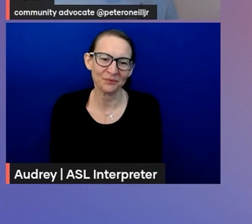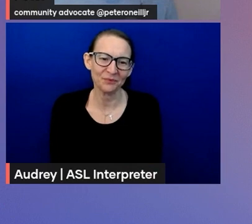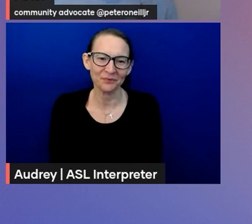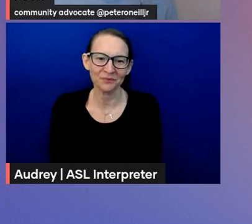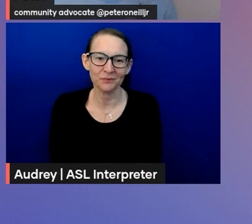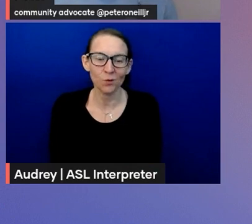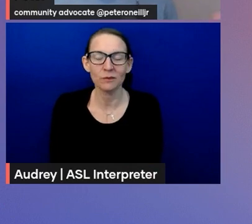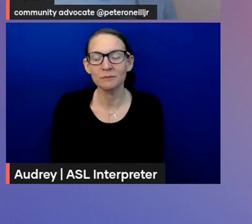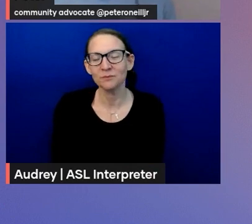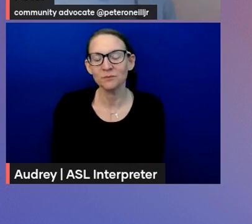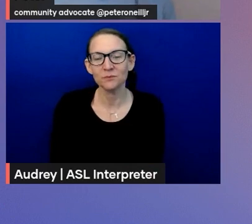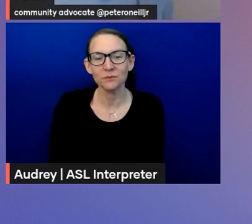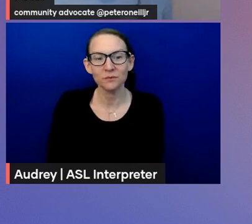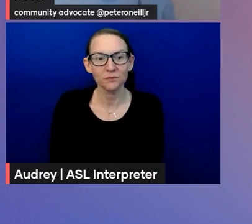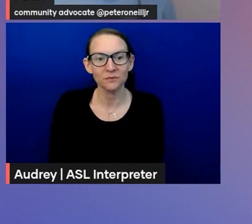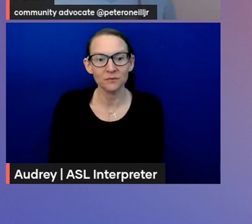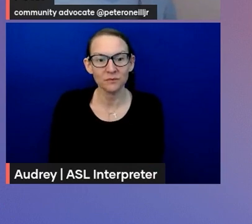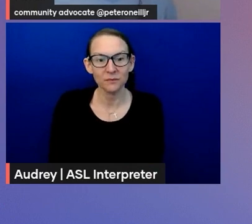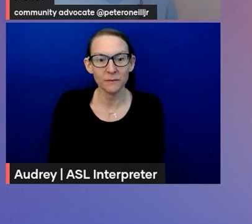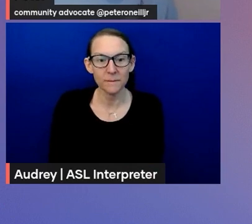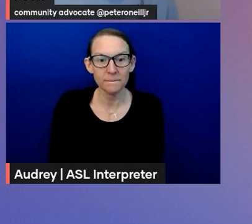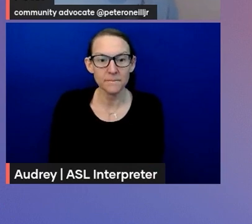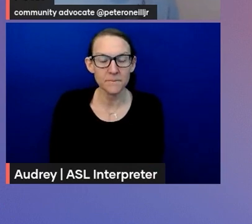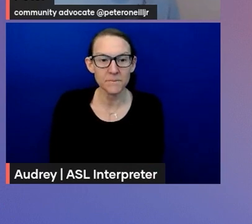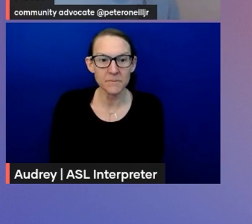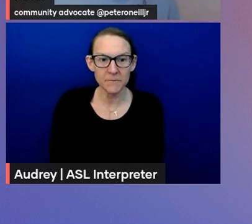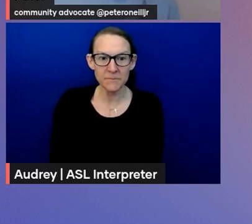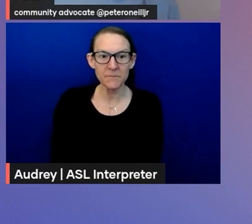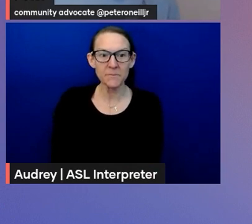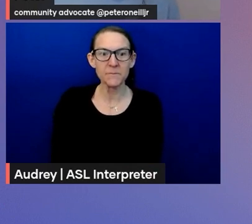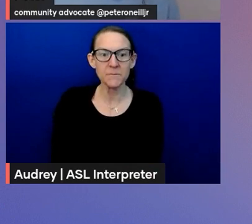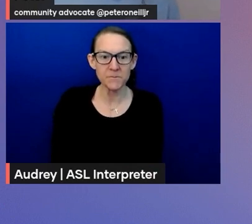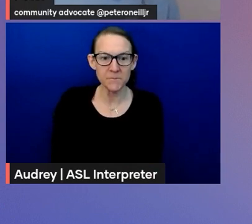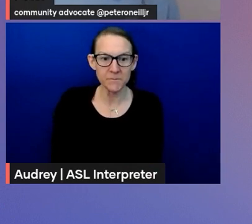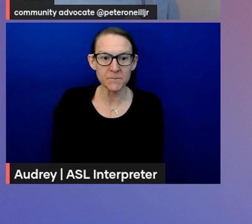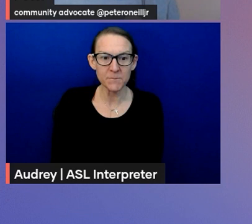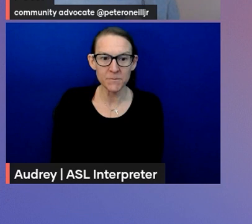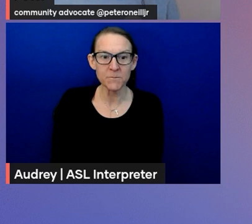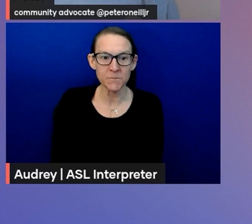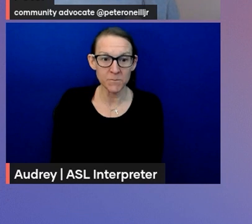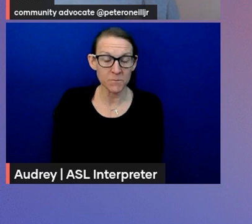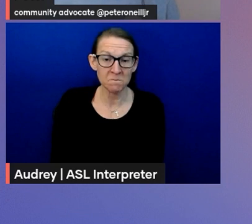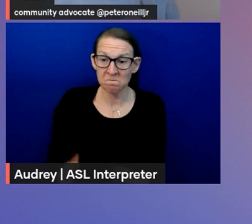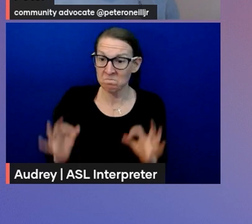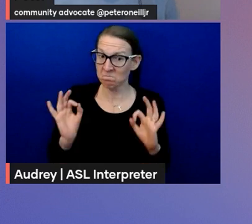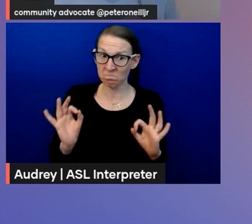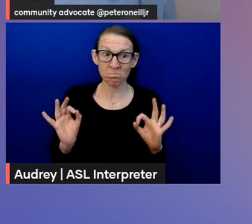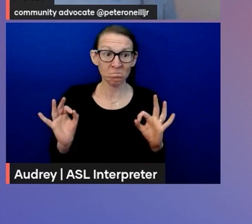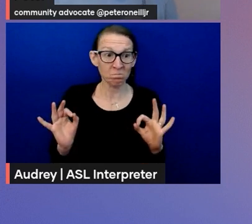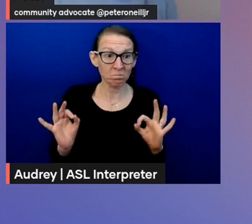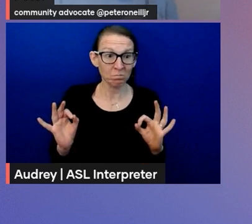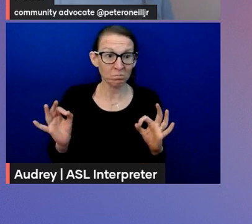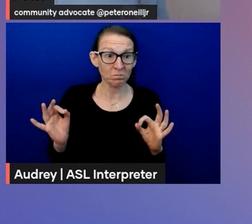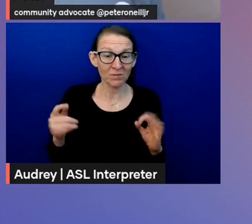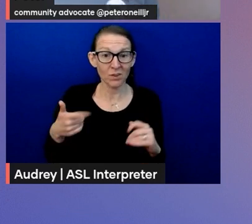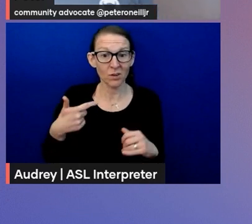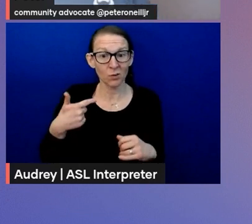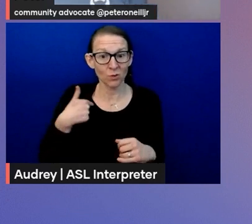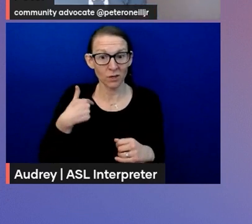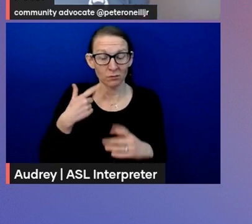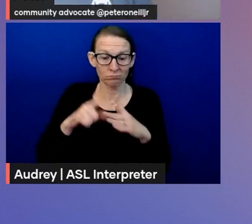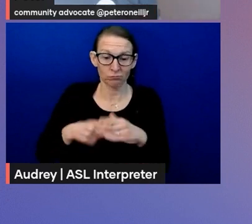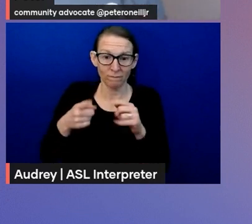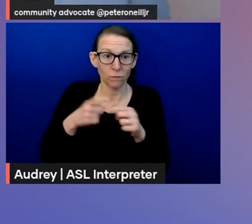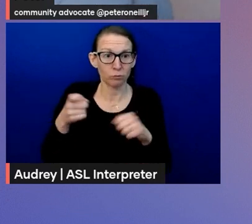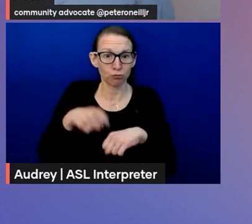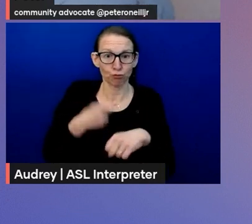Cool. And just like that, we have written from scratch our own